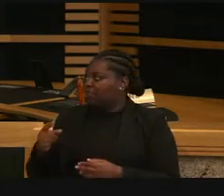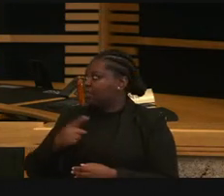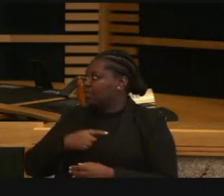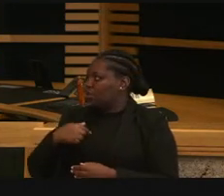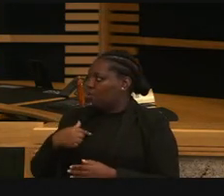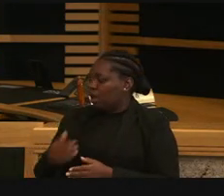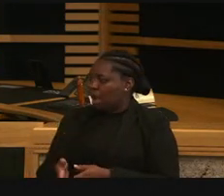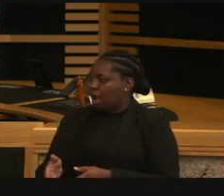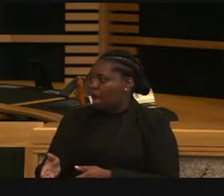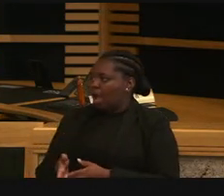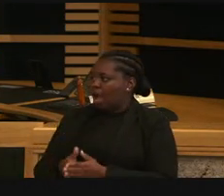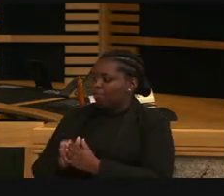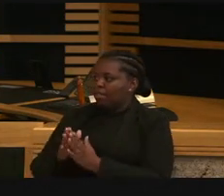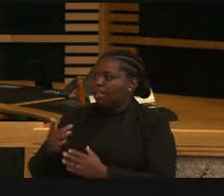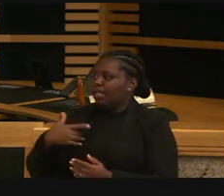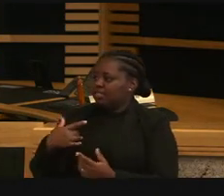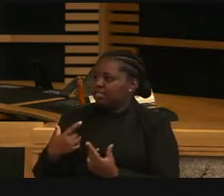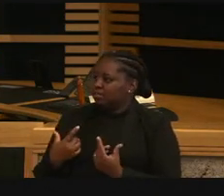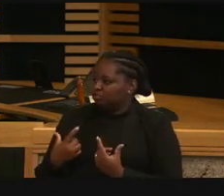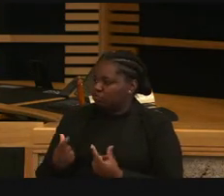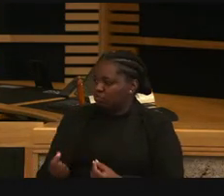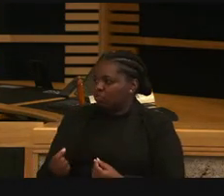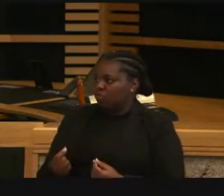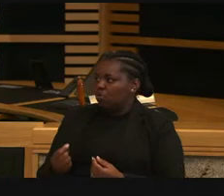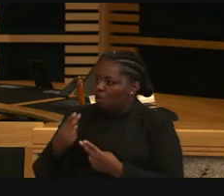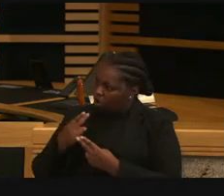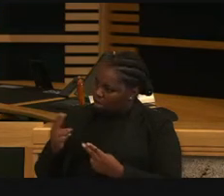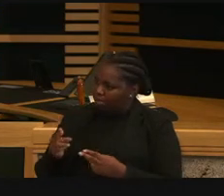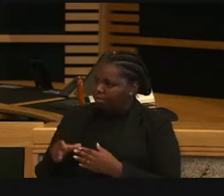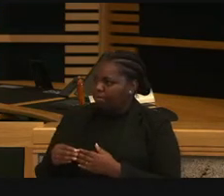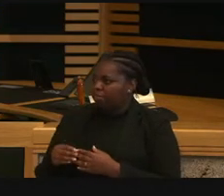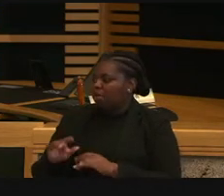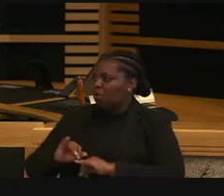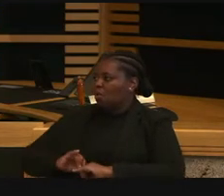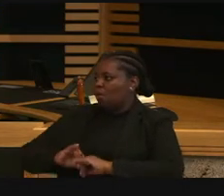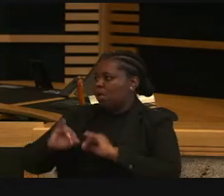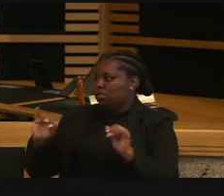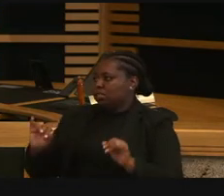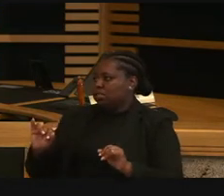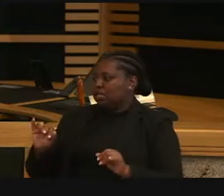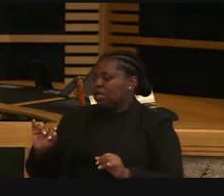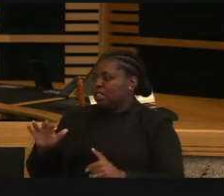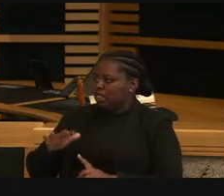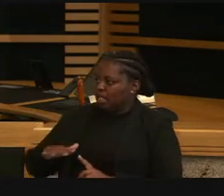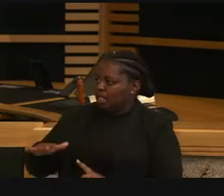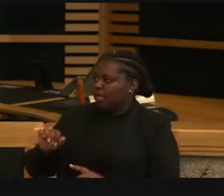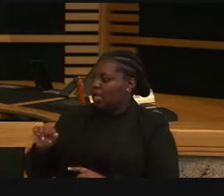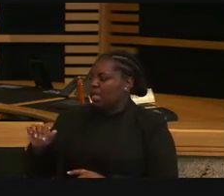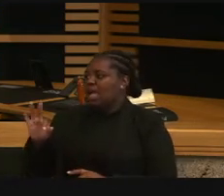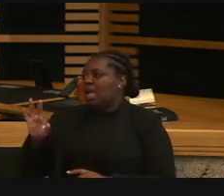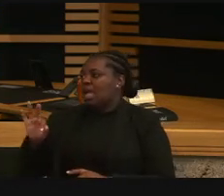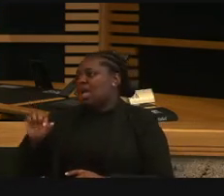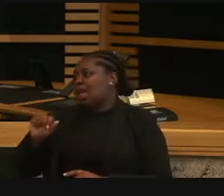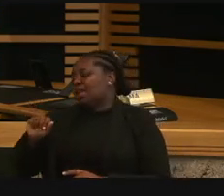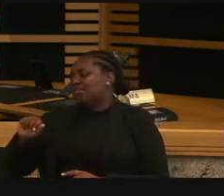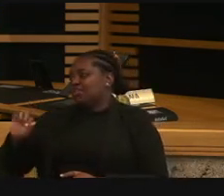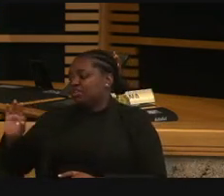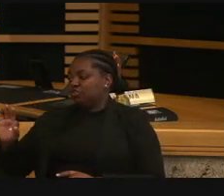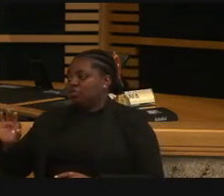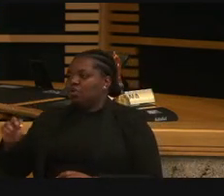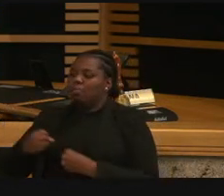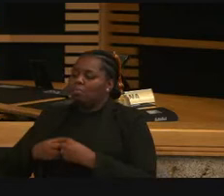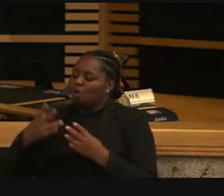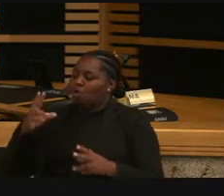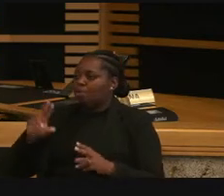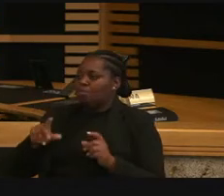kufuneke siyenzile kubantu bakuthi, honorable members, especially in the area of Alfred Nzo. Most of our